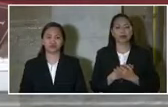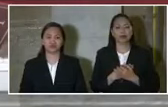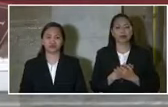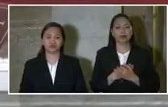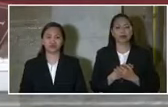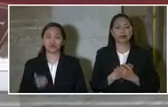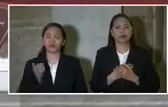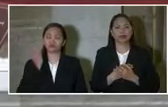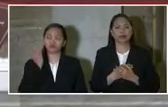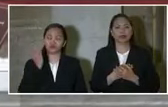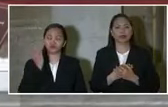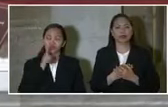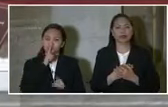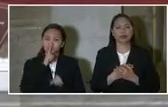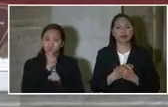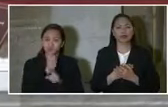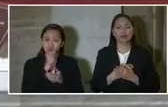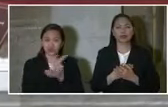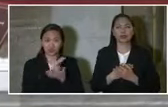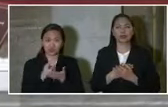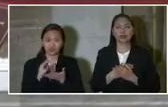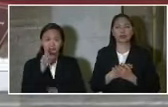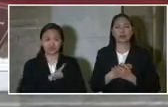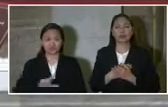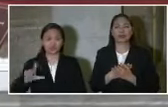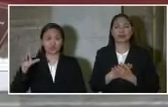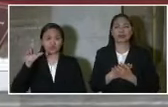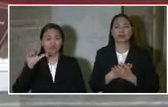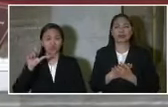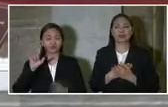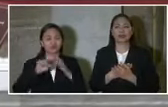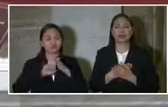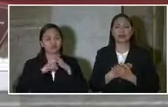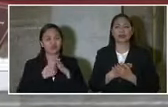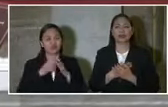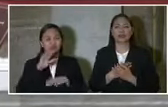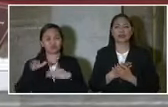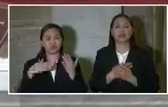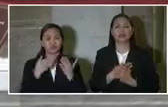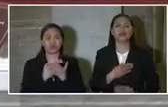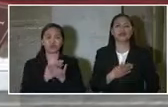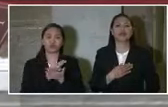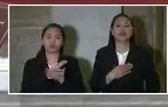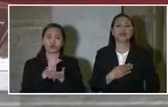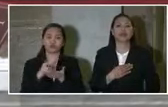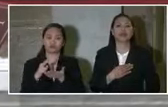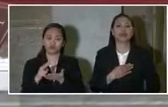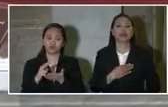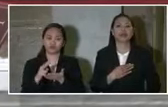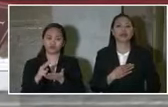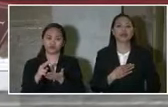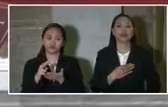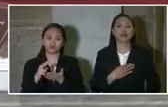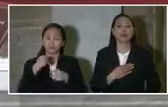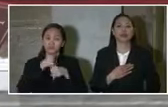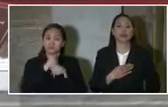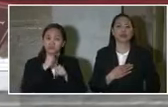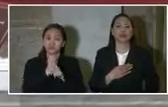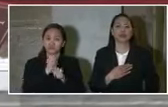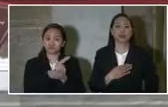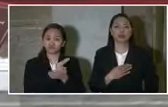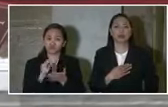You are indeed holy, O Lord, the fount of all holiness. Make